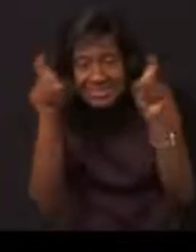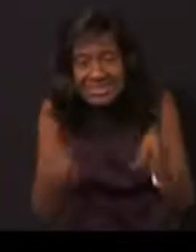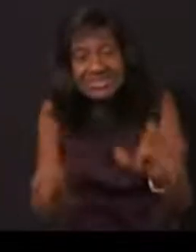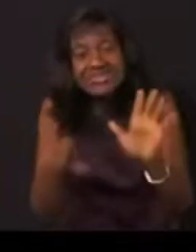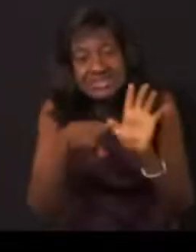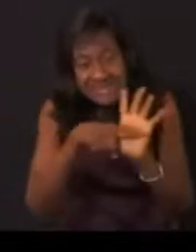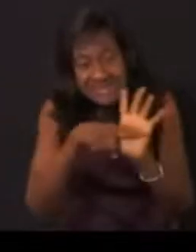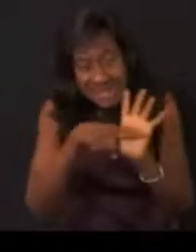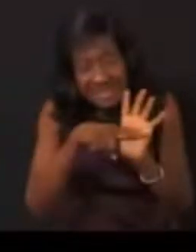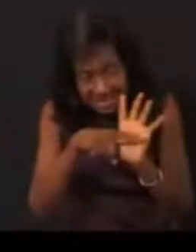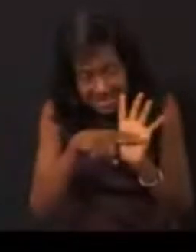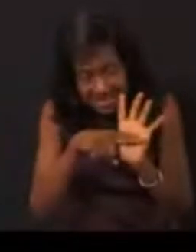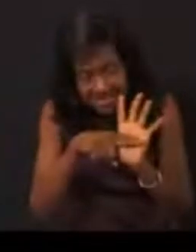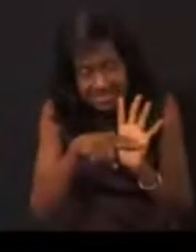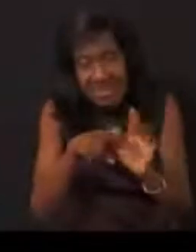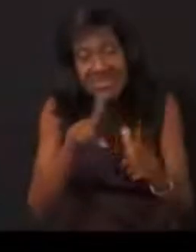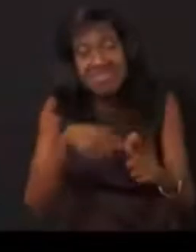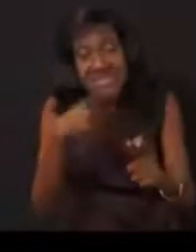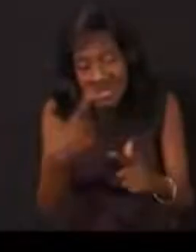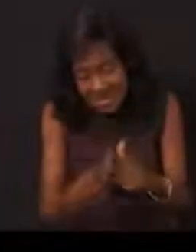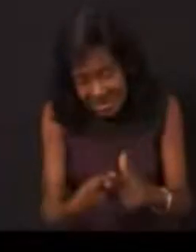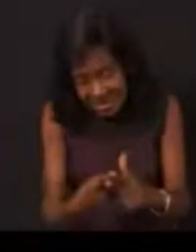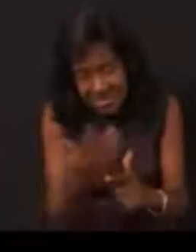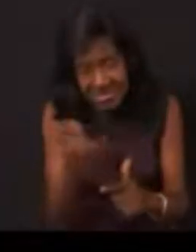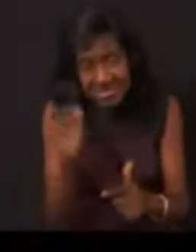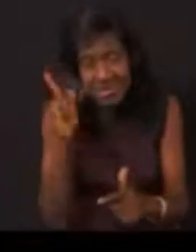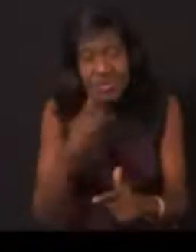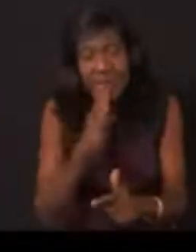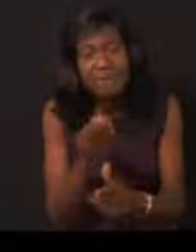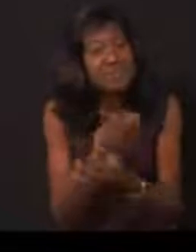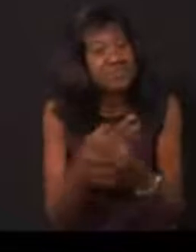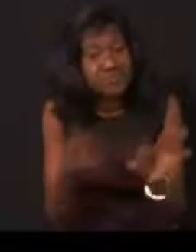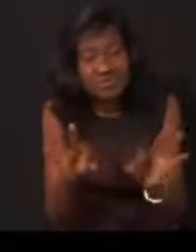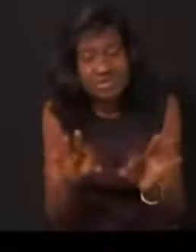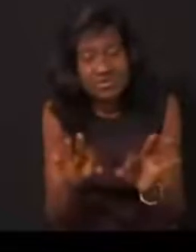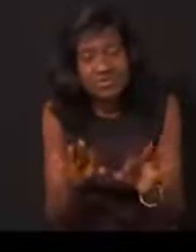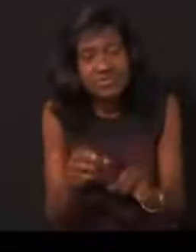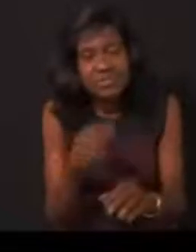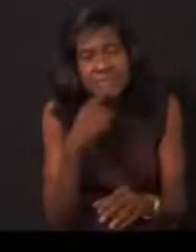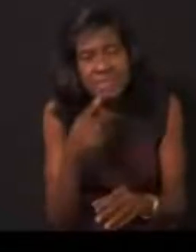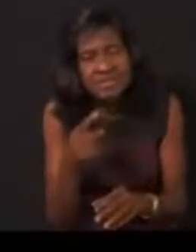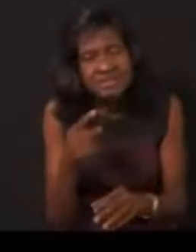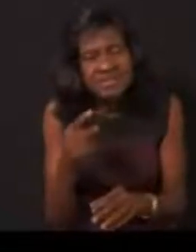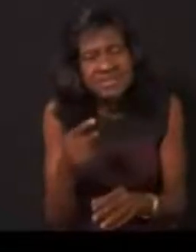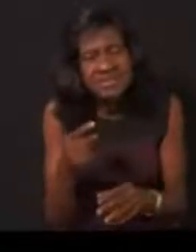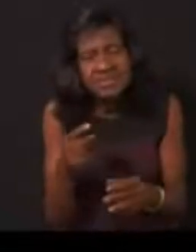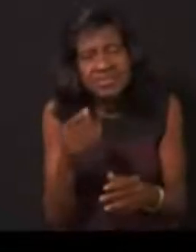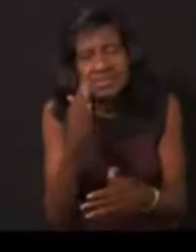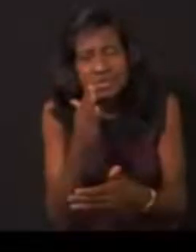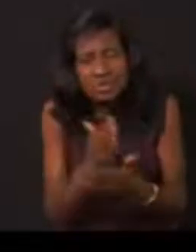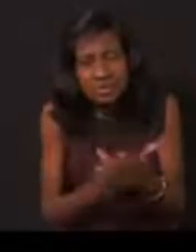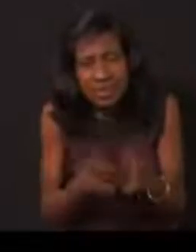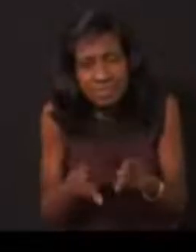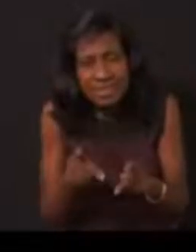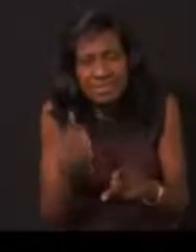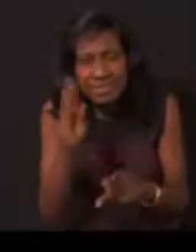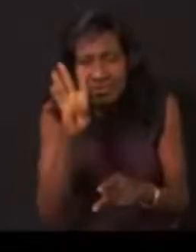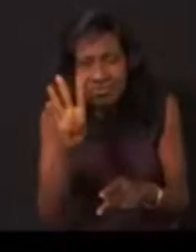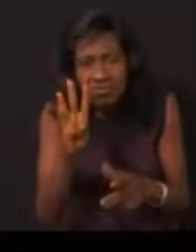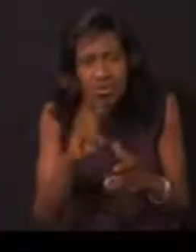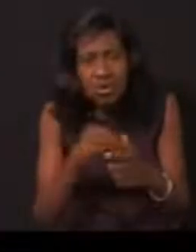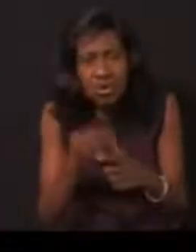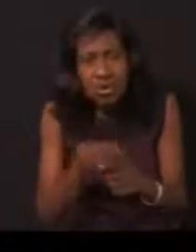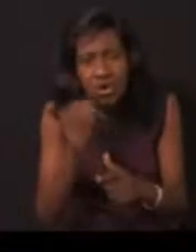understand that persons are getting calls. Let's say there's a household of 4 or 5 persons, and the household will get a